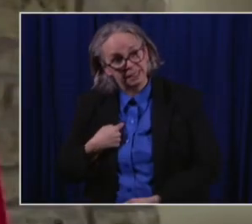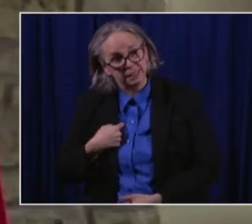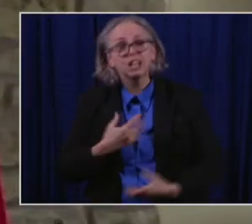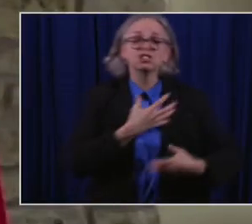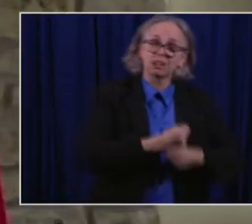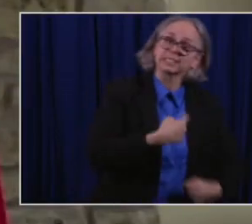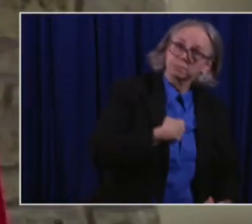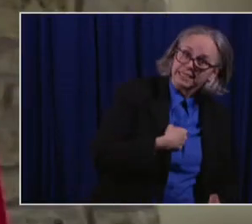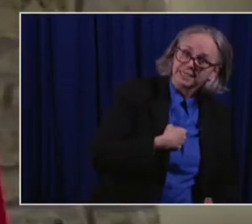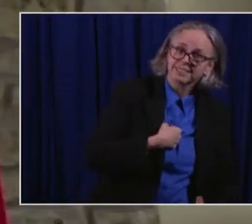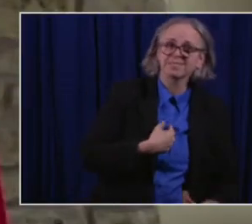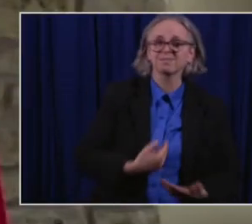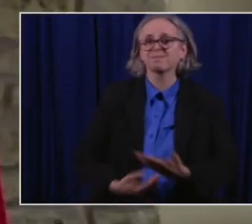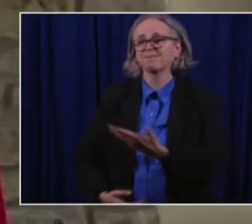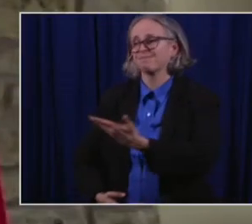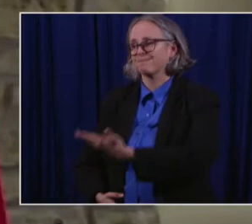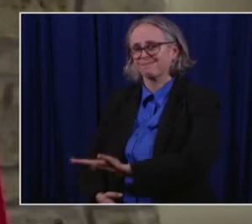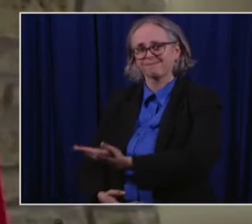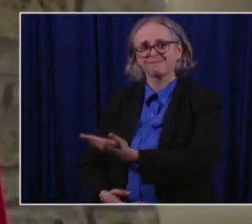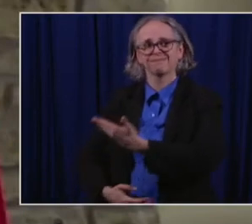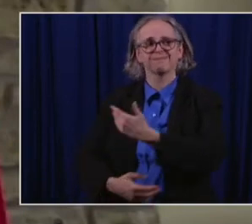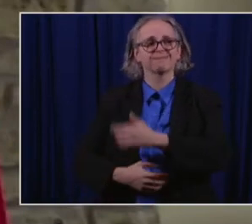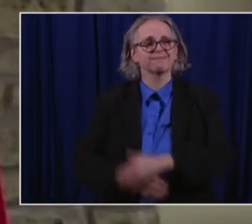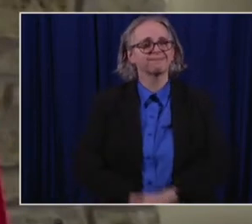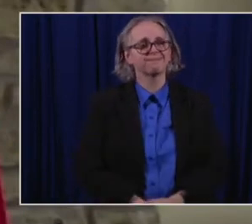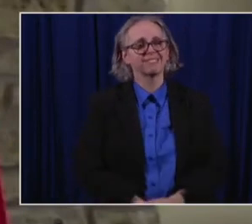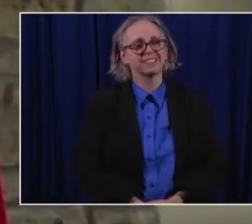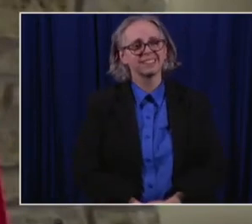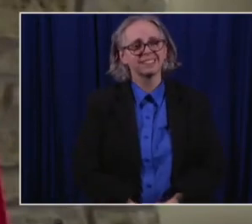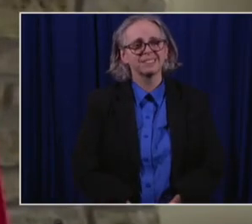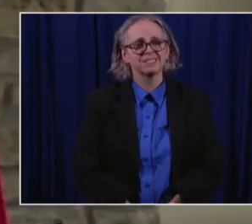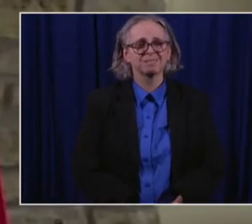Well, great work, Erie County. Thank you all very,